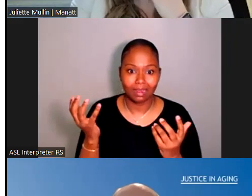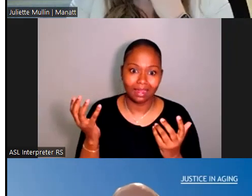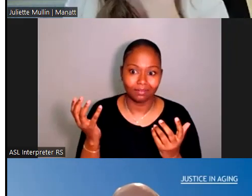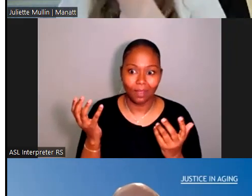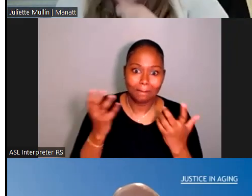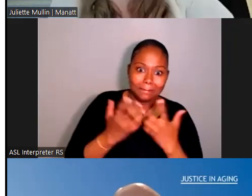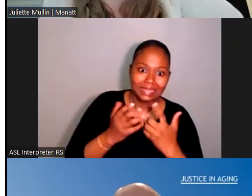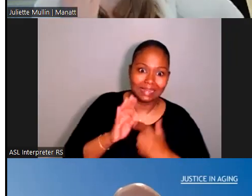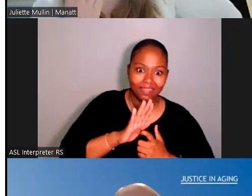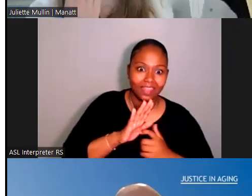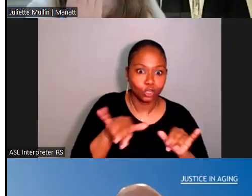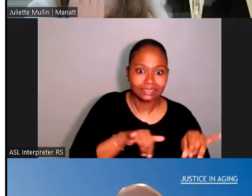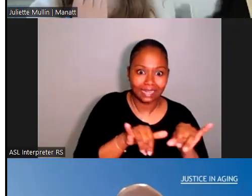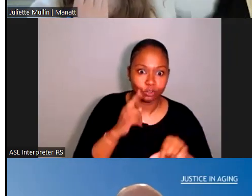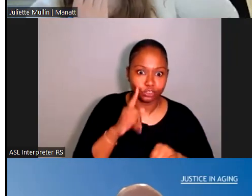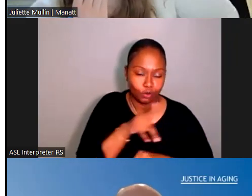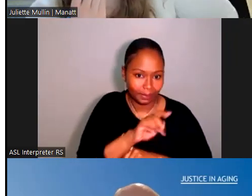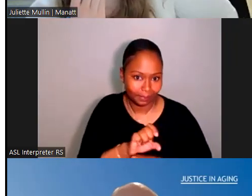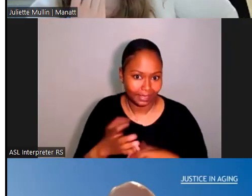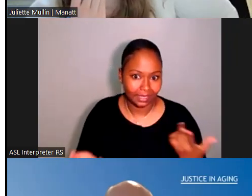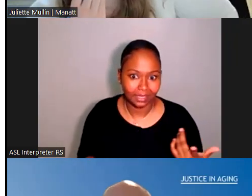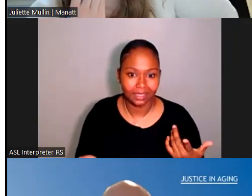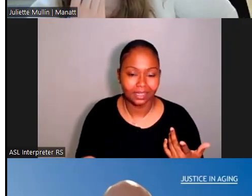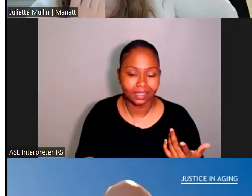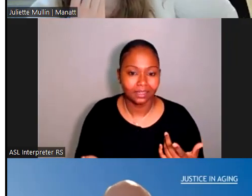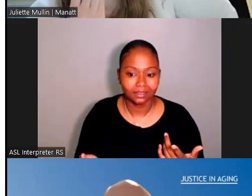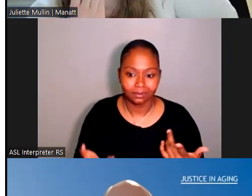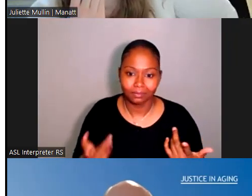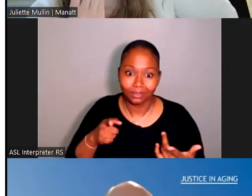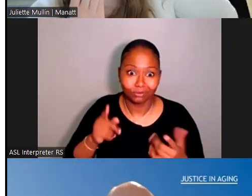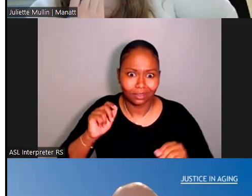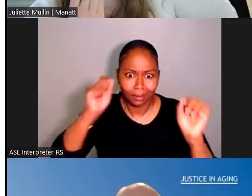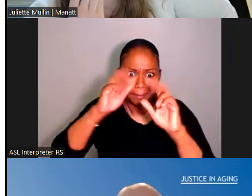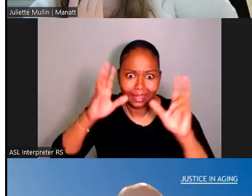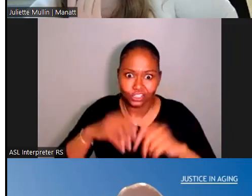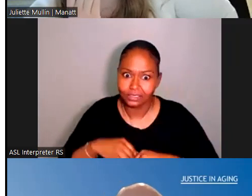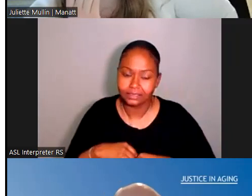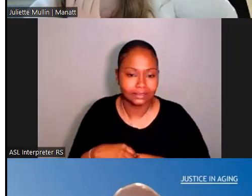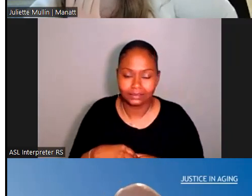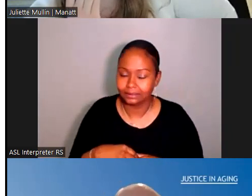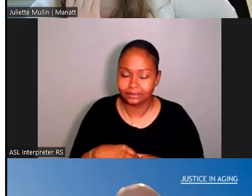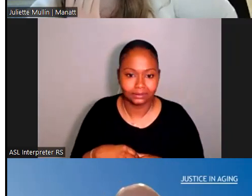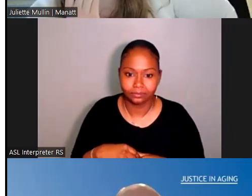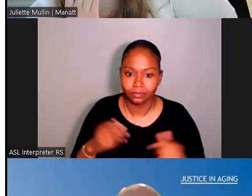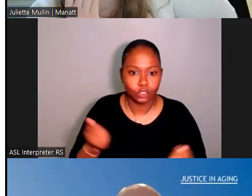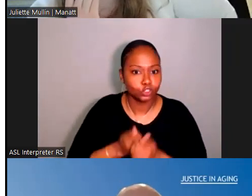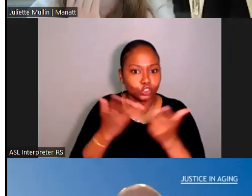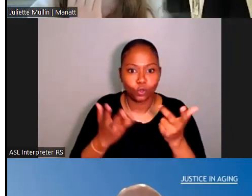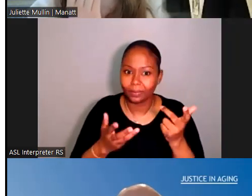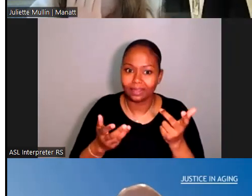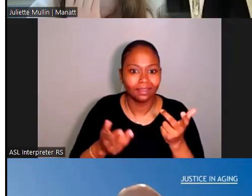standards upon entering the front door of the facility. You can imagine a tremendous percentage of people being turned